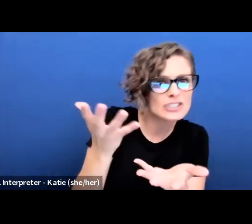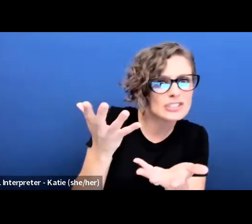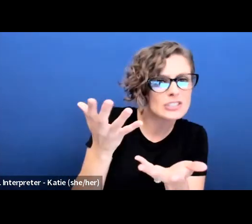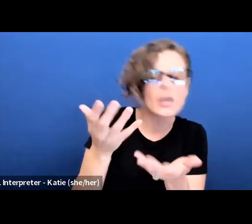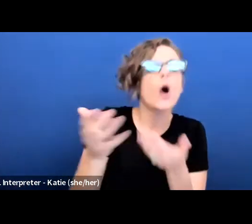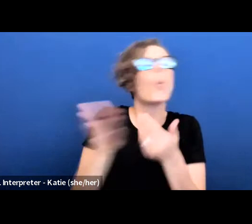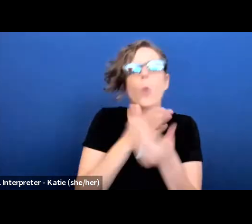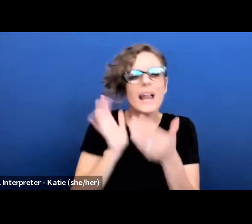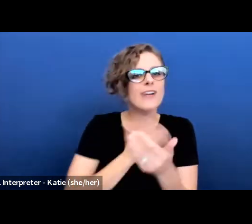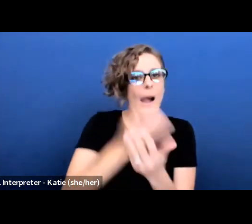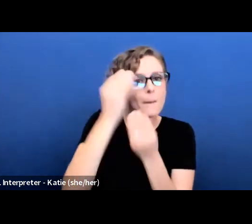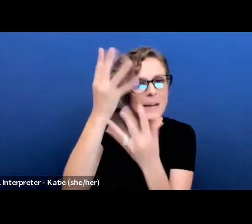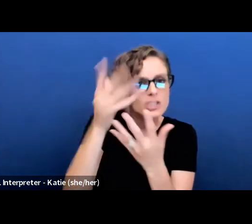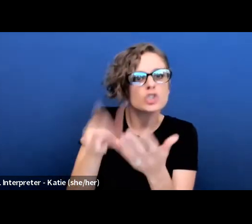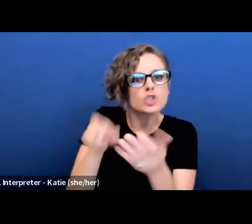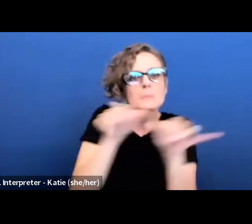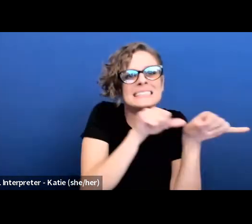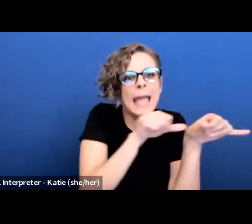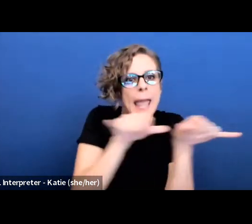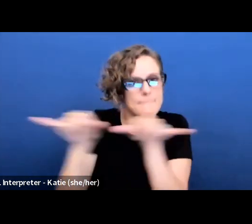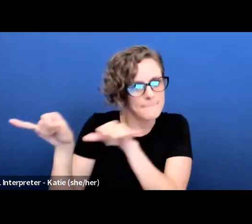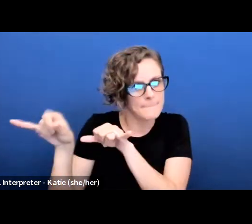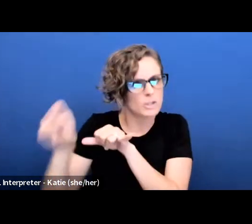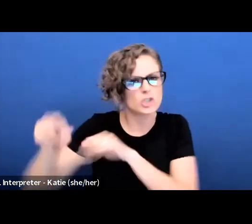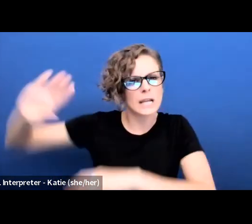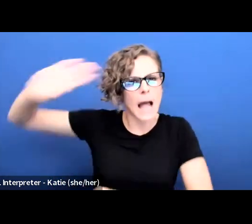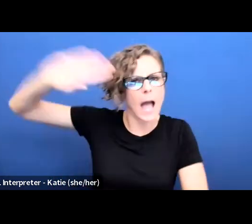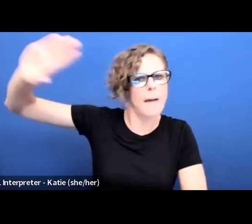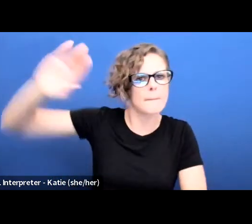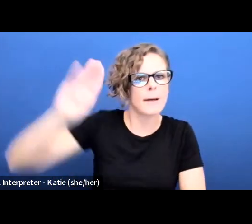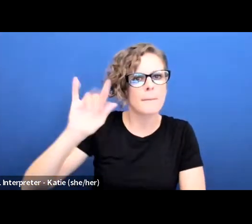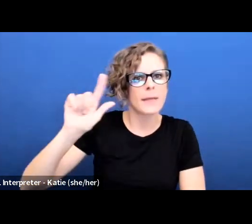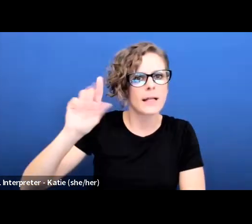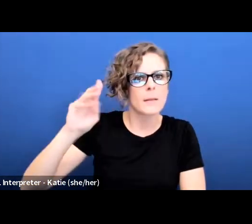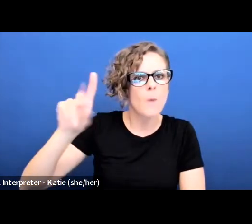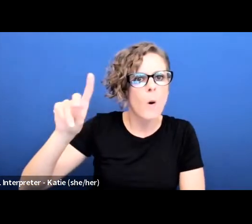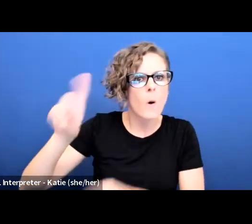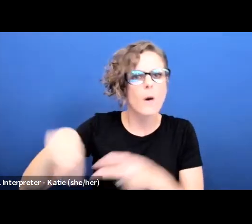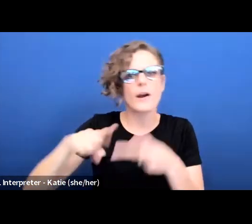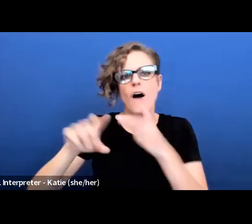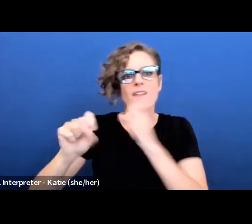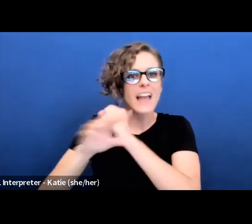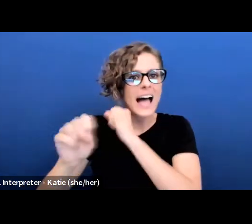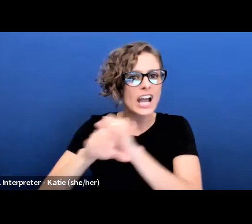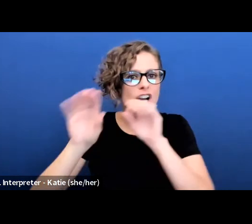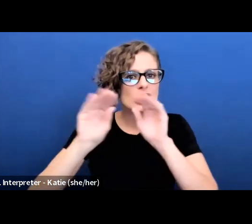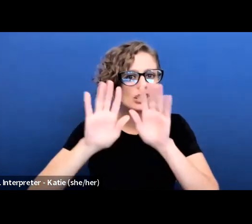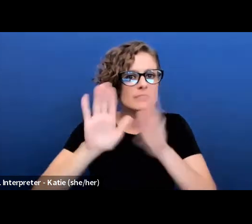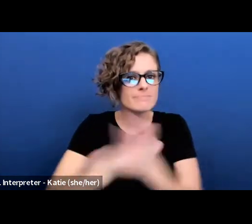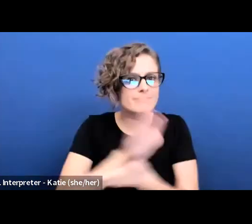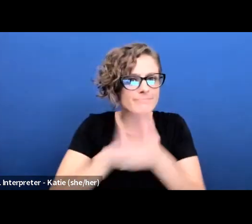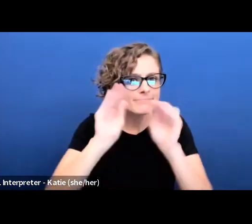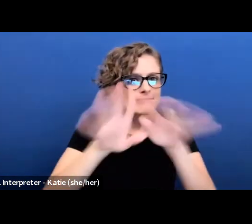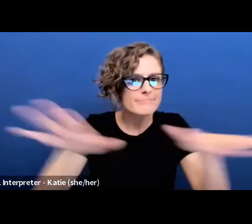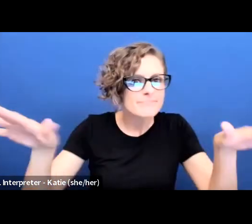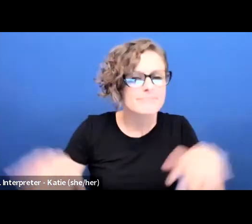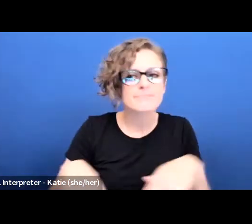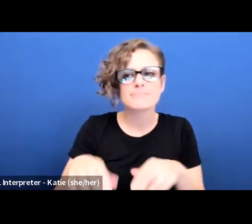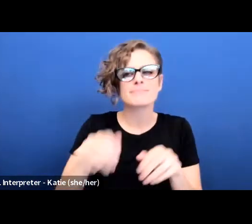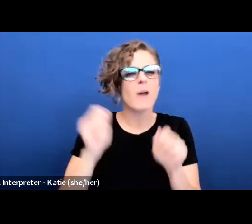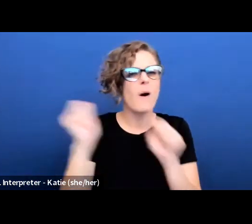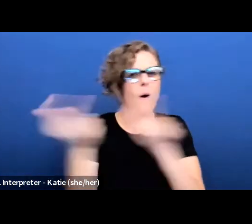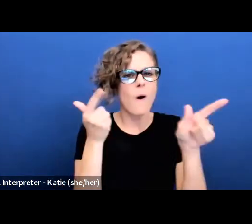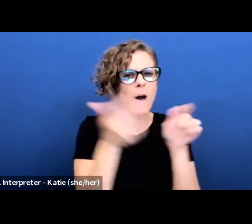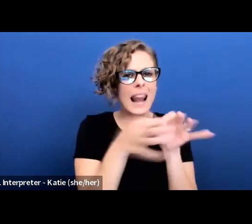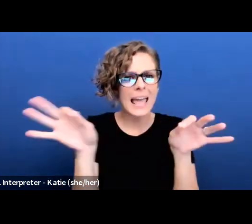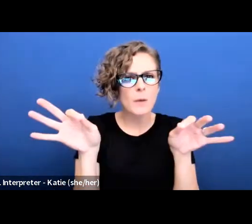same page about it. And it should be on billboards, it should be on sound trucks, it should be on flyers, it should be in every language, it should be on TV, and it needs